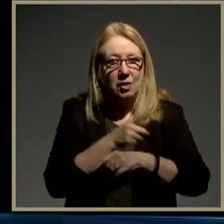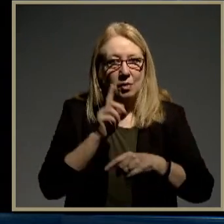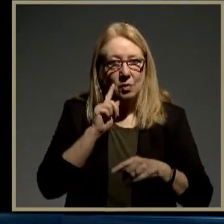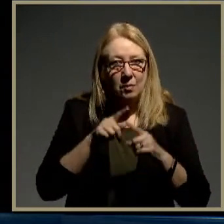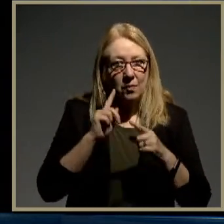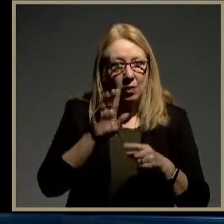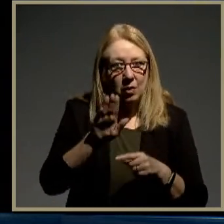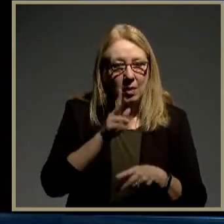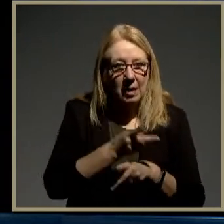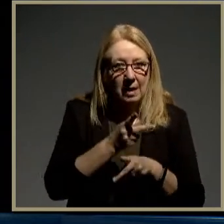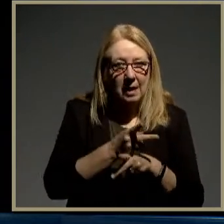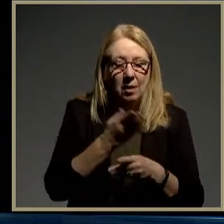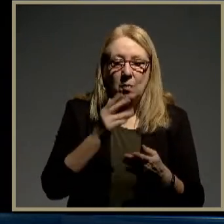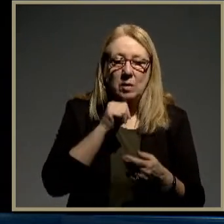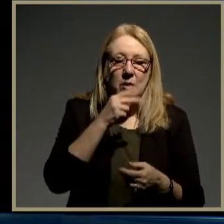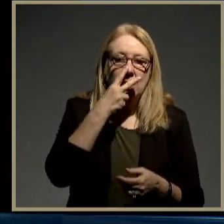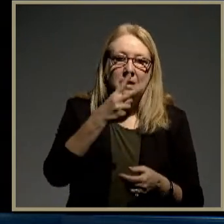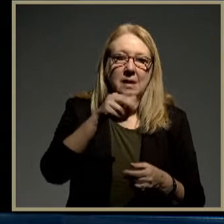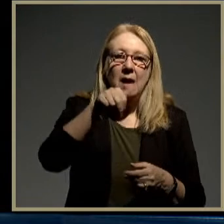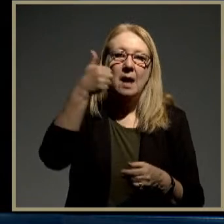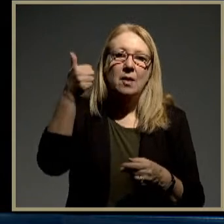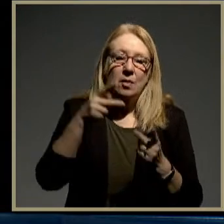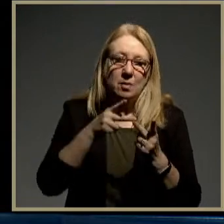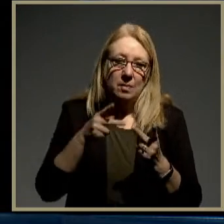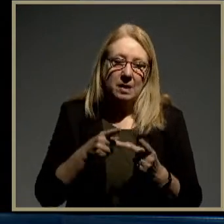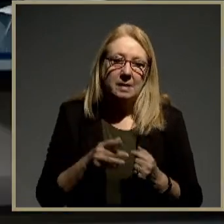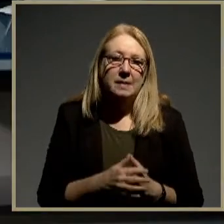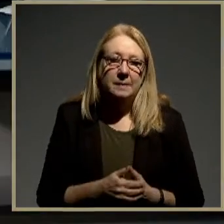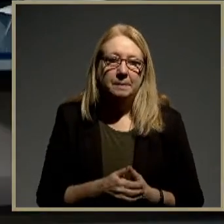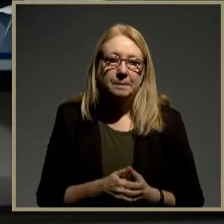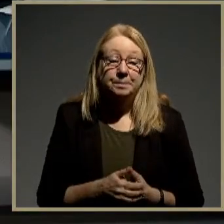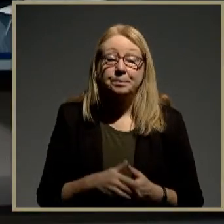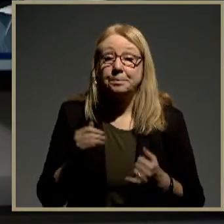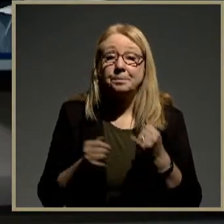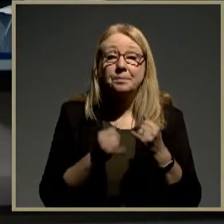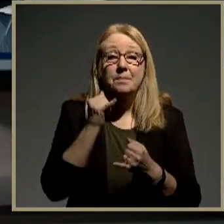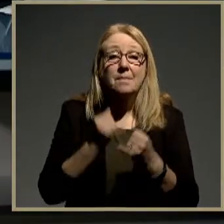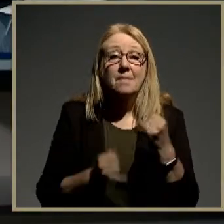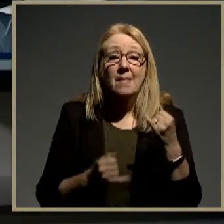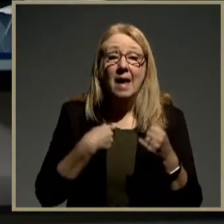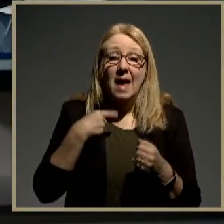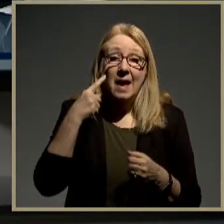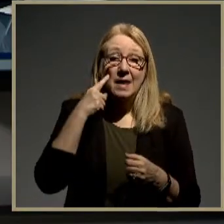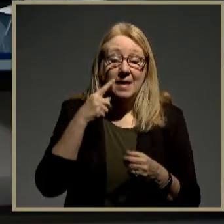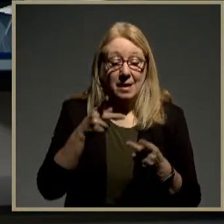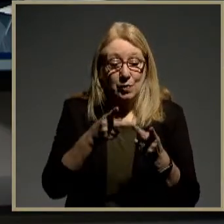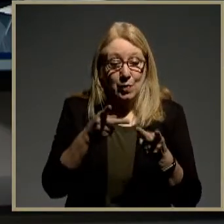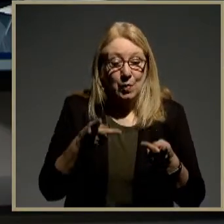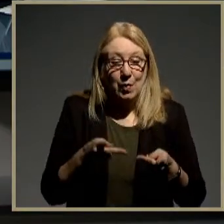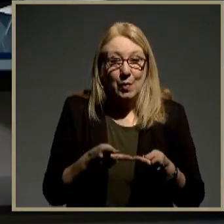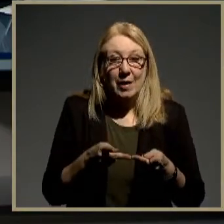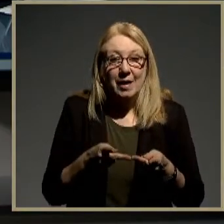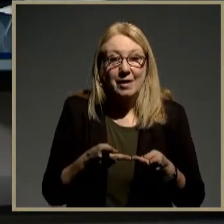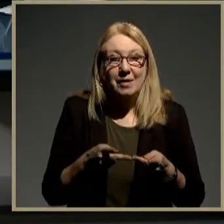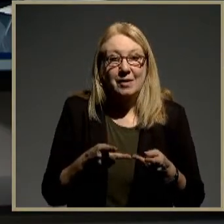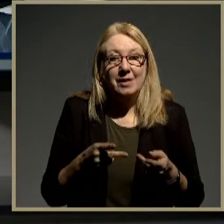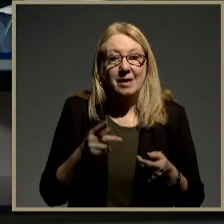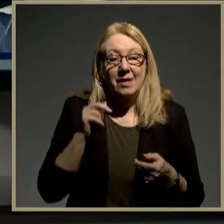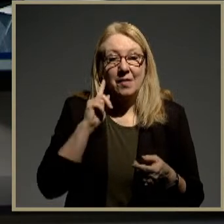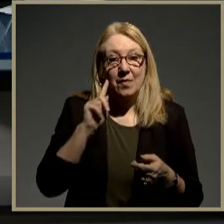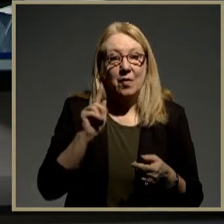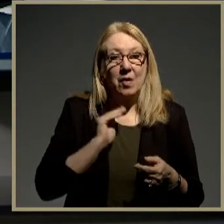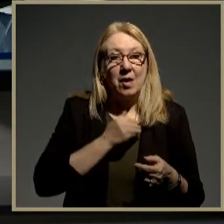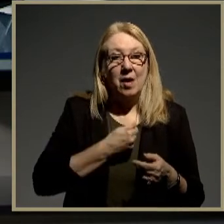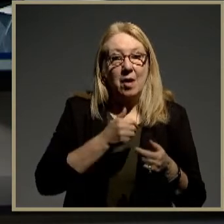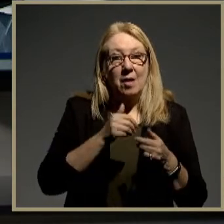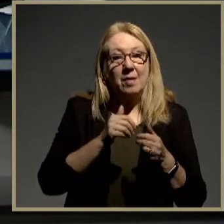receive that you may not find in other places. And finally, I think it's the proximity to the state-of-the-art performance center